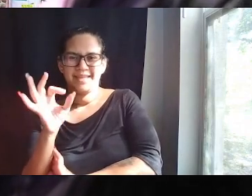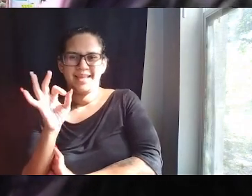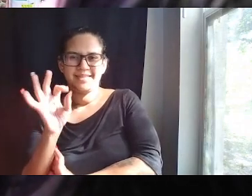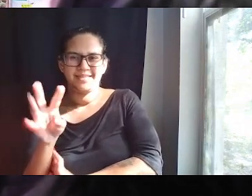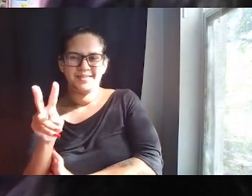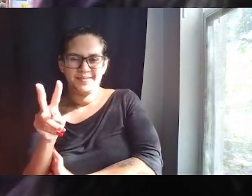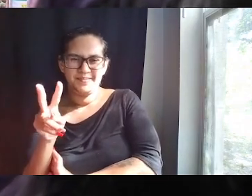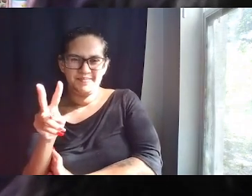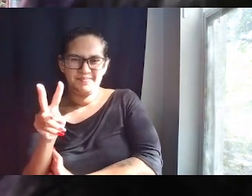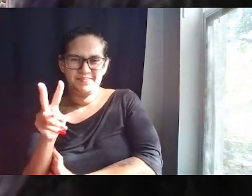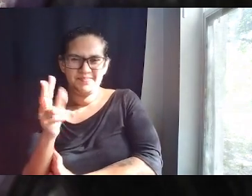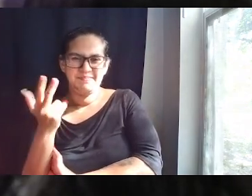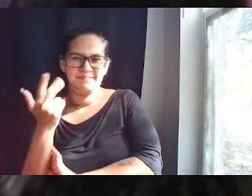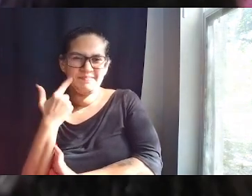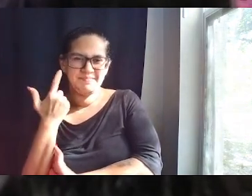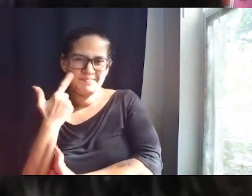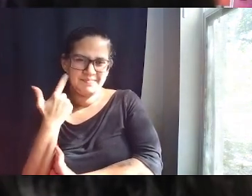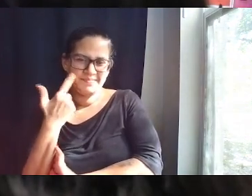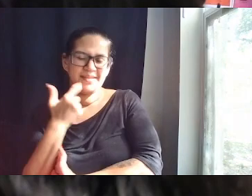1492. I'm sorry.